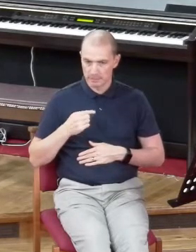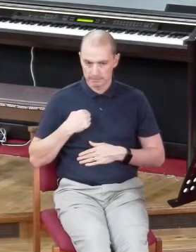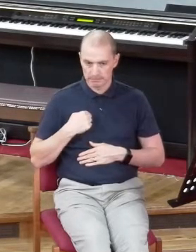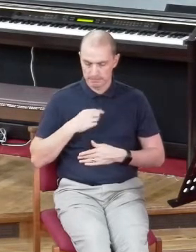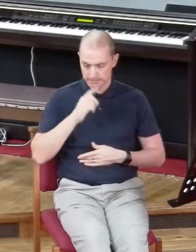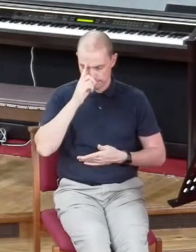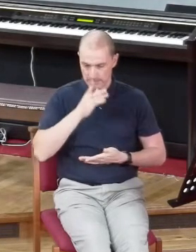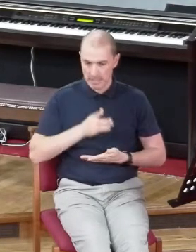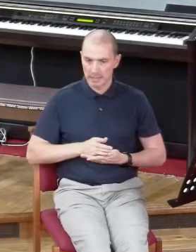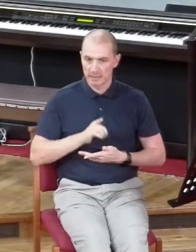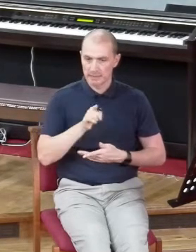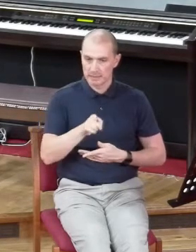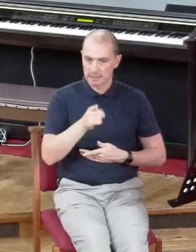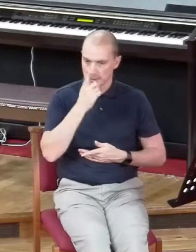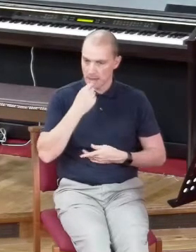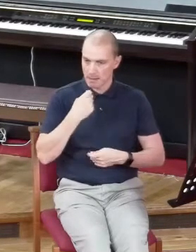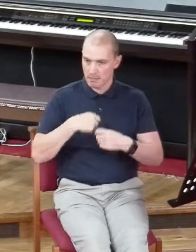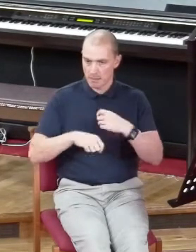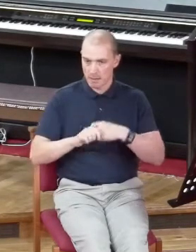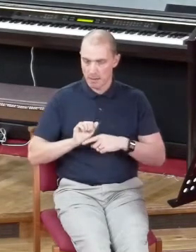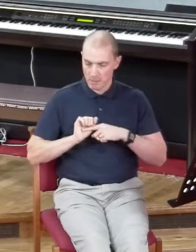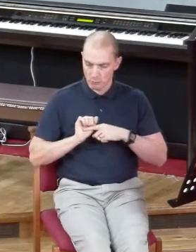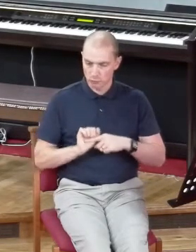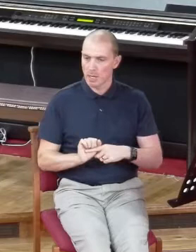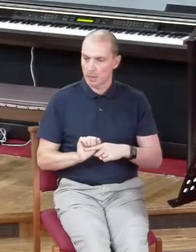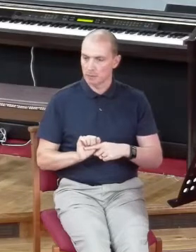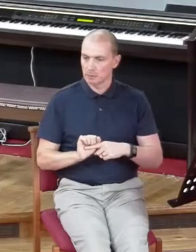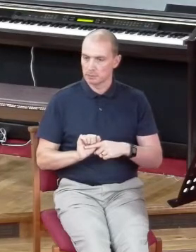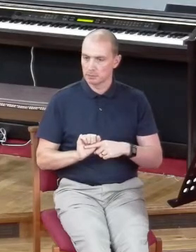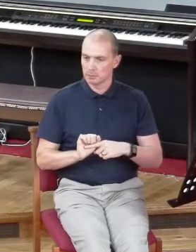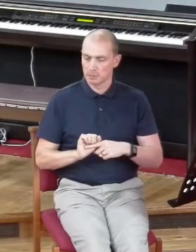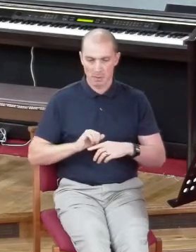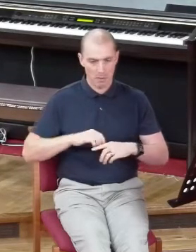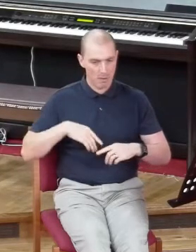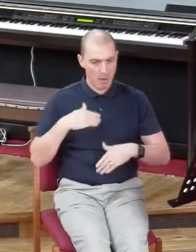guard what I have entrusted to him until that day.